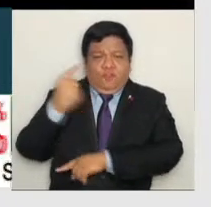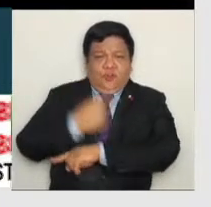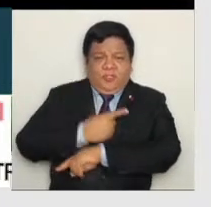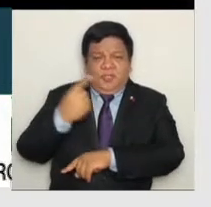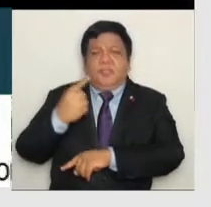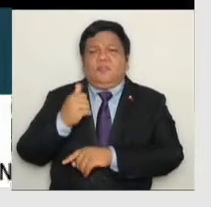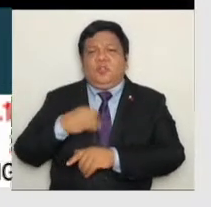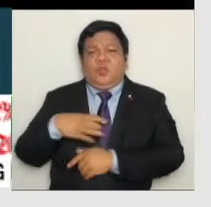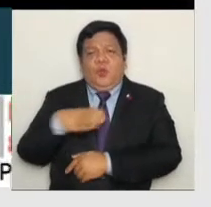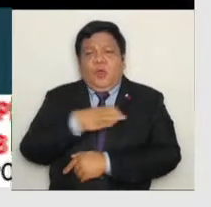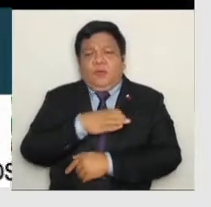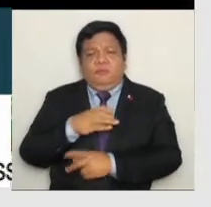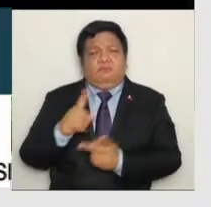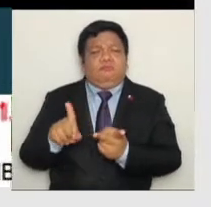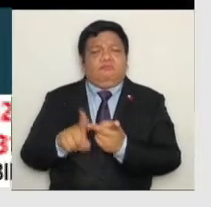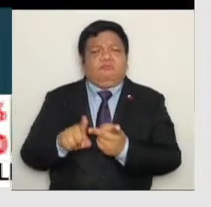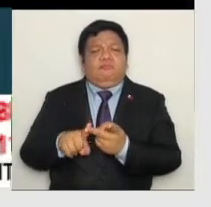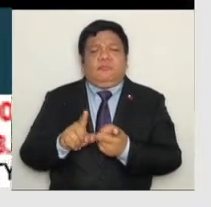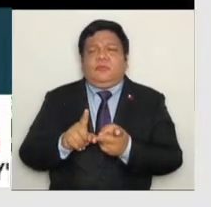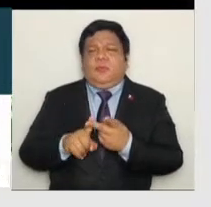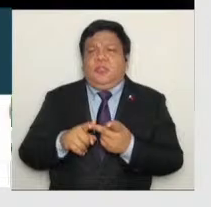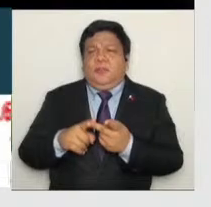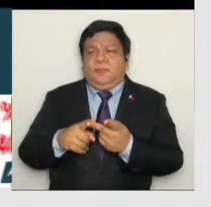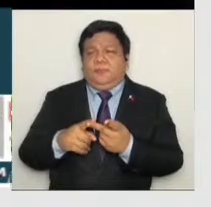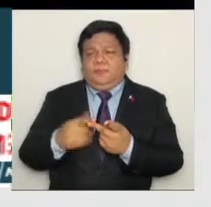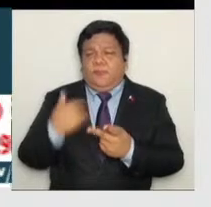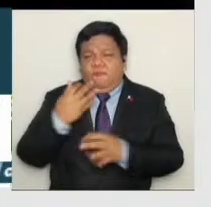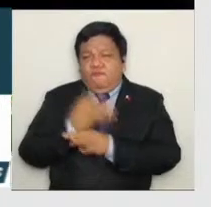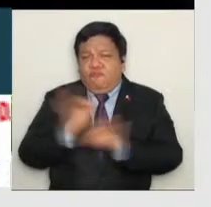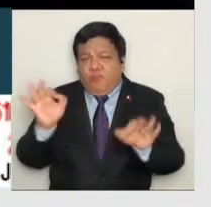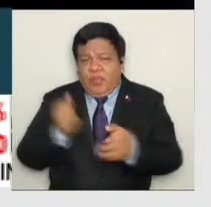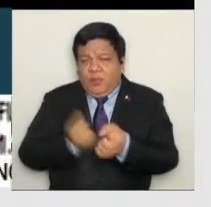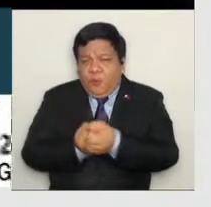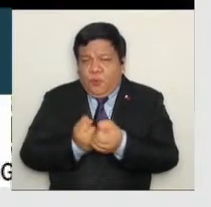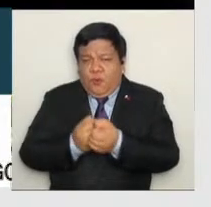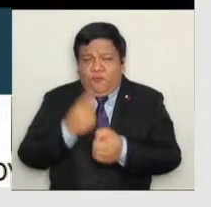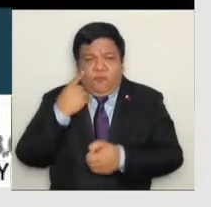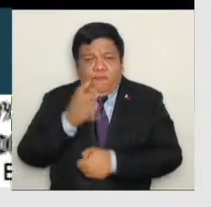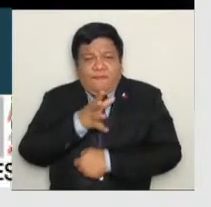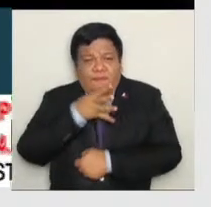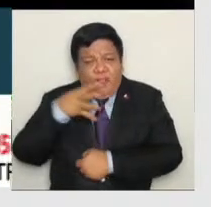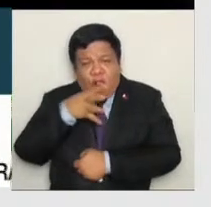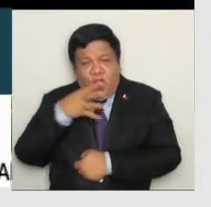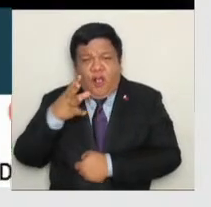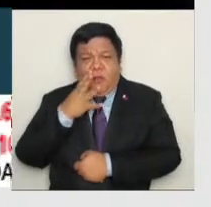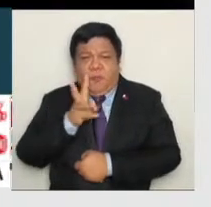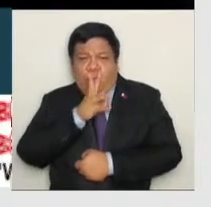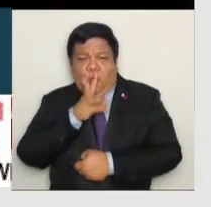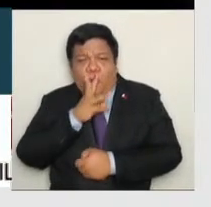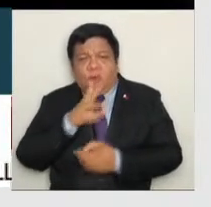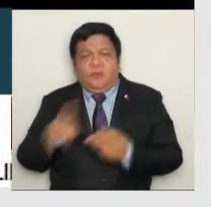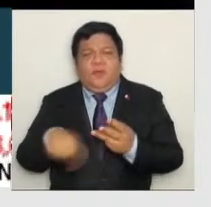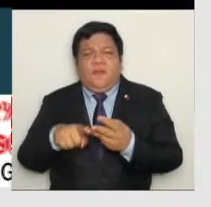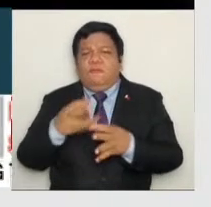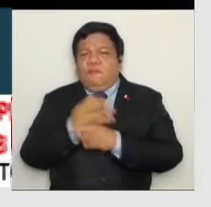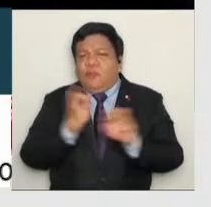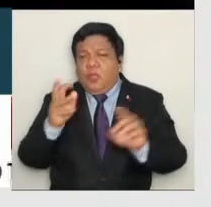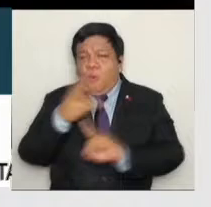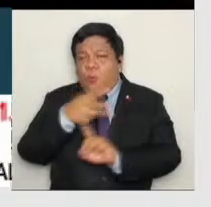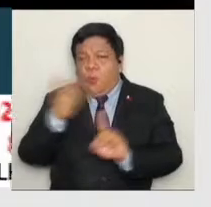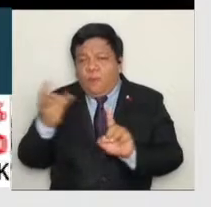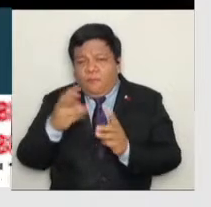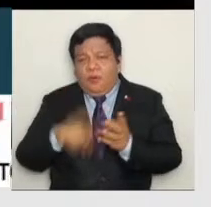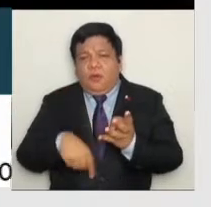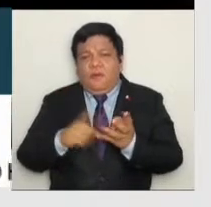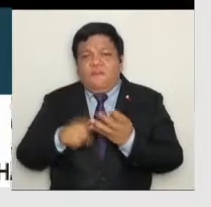Congress. There's the free irrigation for small farmers. There's the free Wi-Fi, and there's the free lunch,